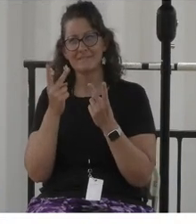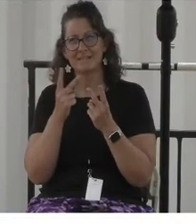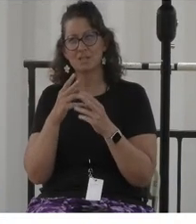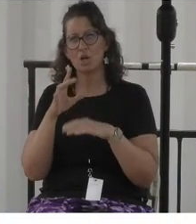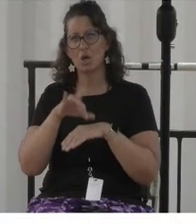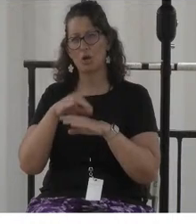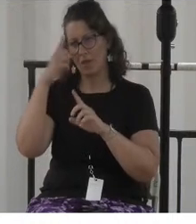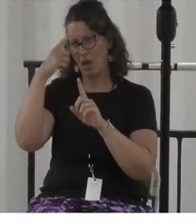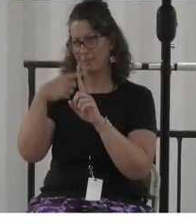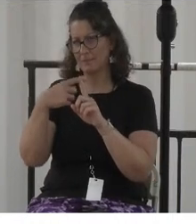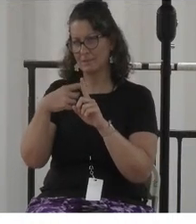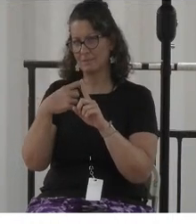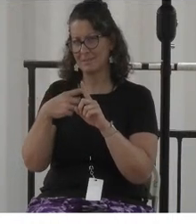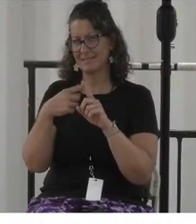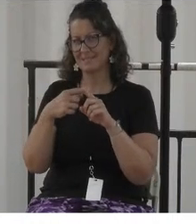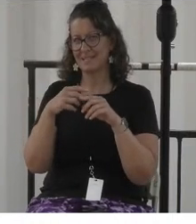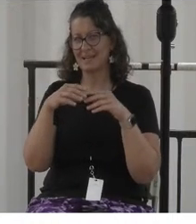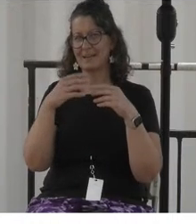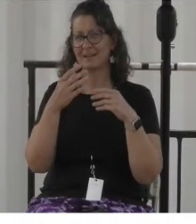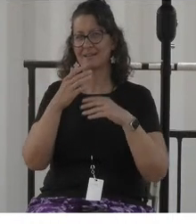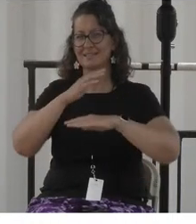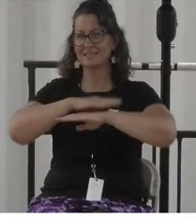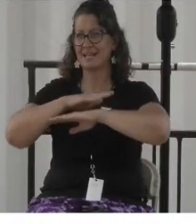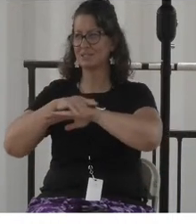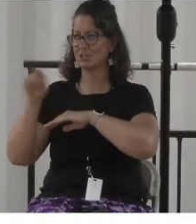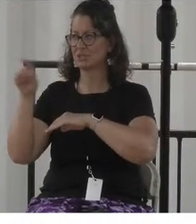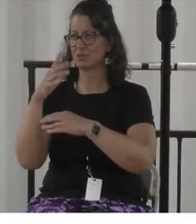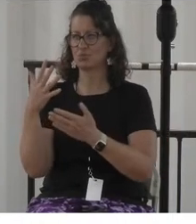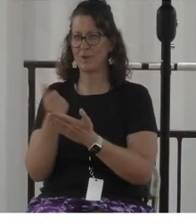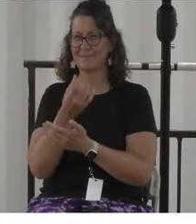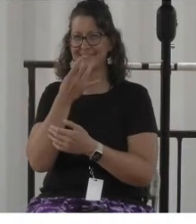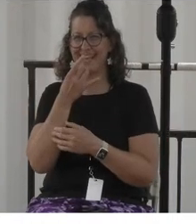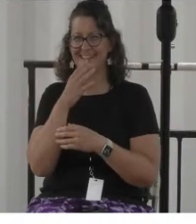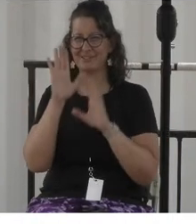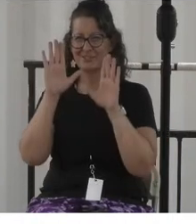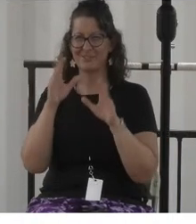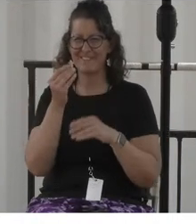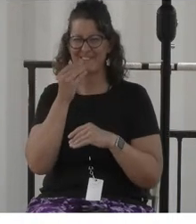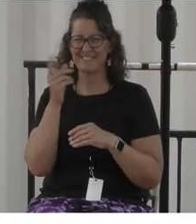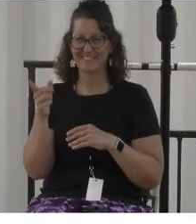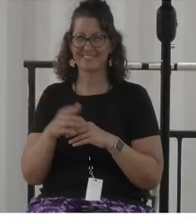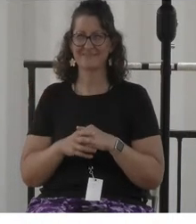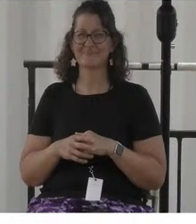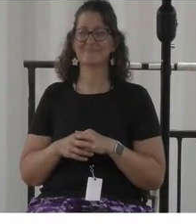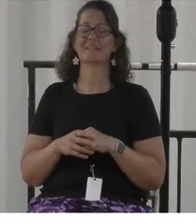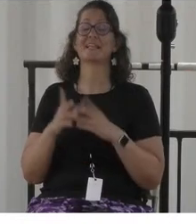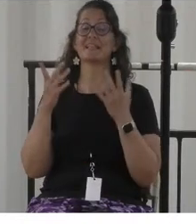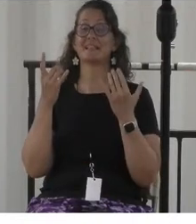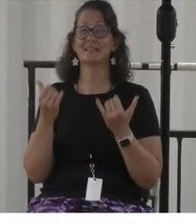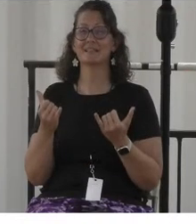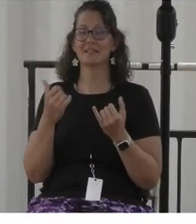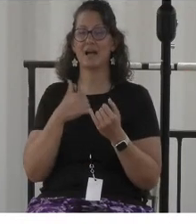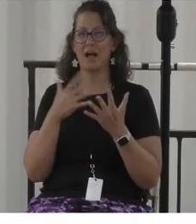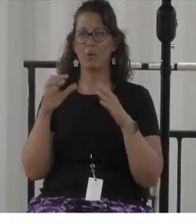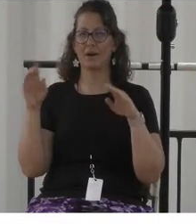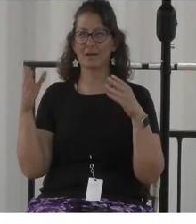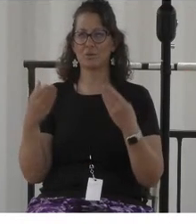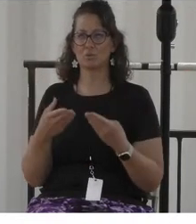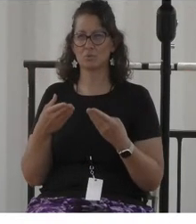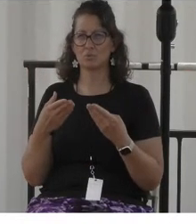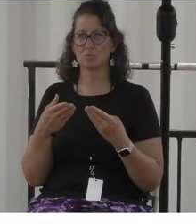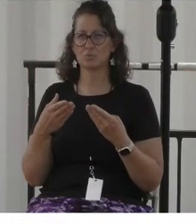Optimism concessions and grab a quick snack. There's some great stuff over there. So now I would like to